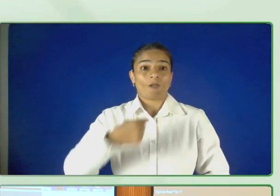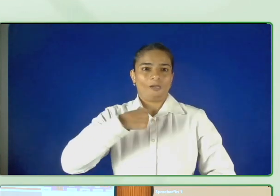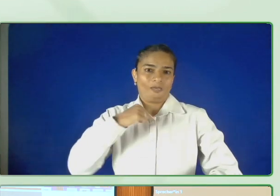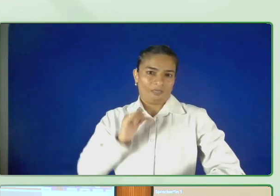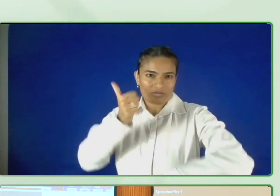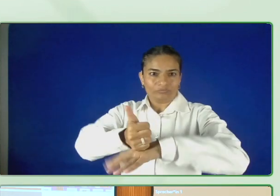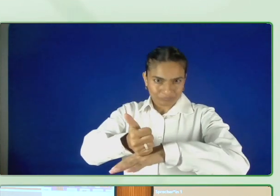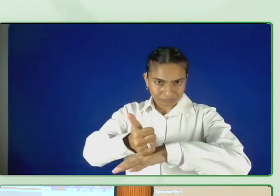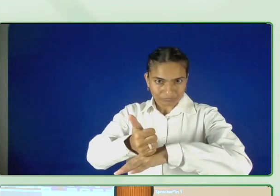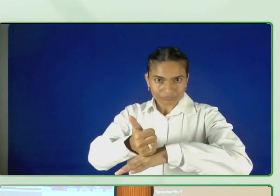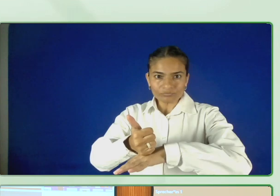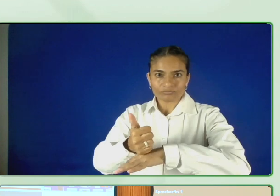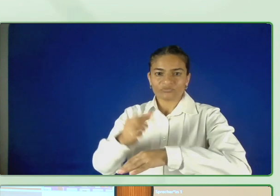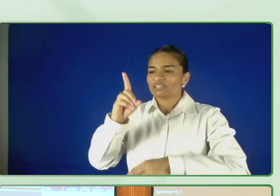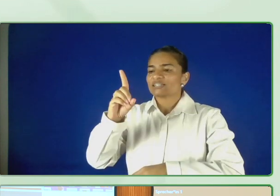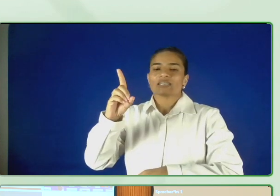services.